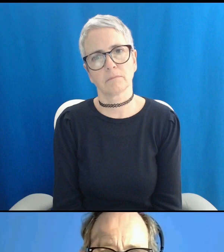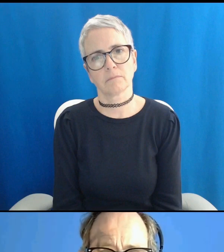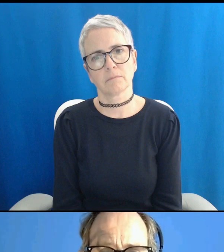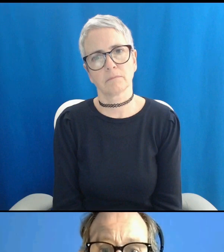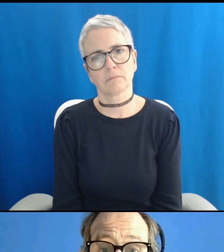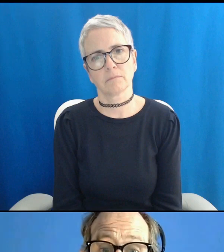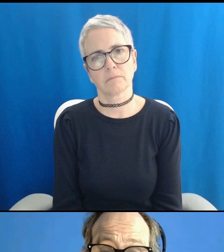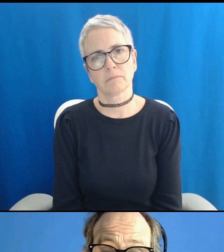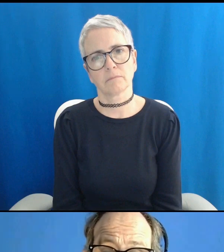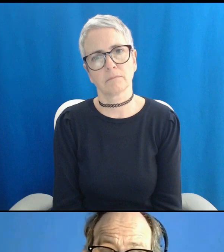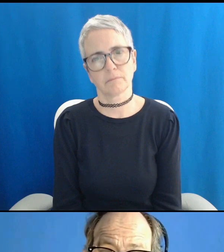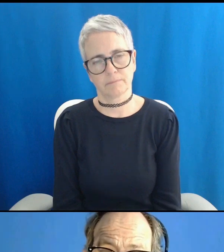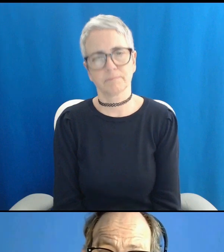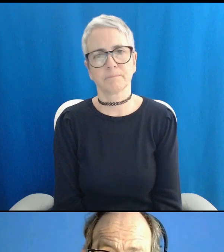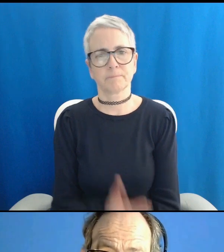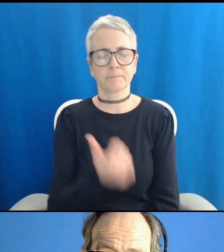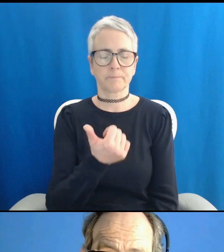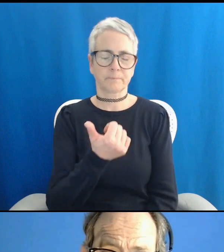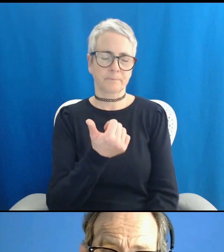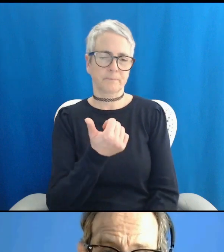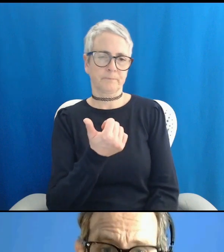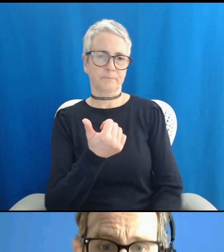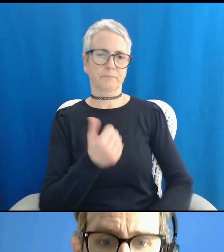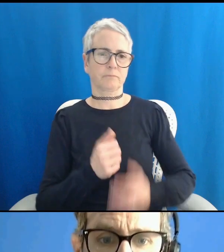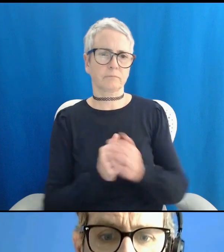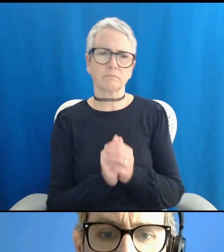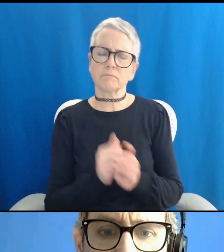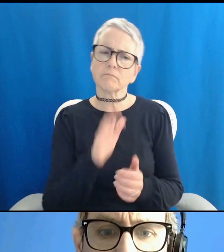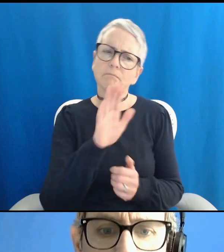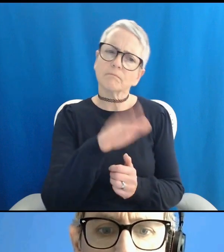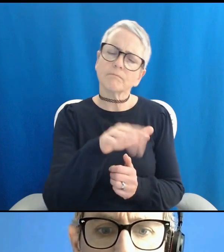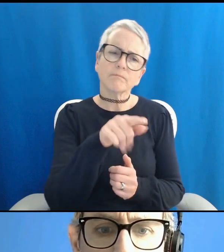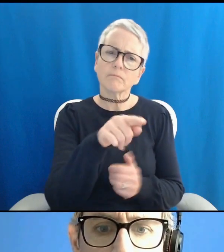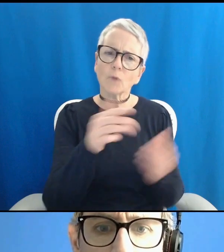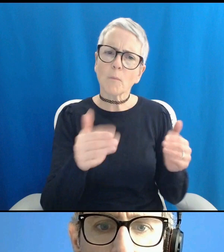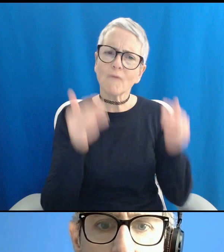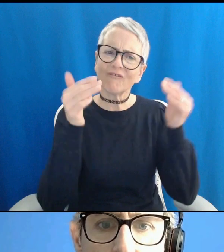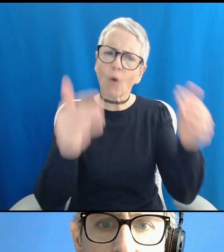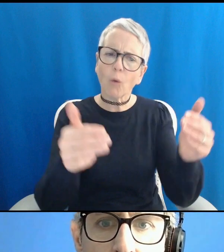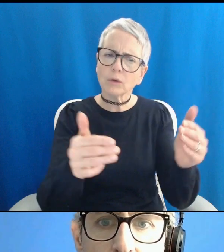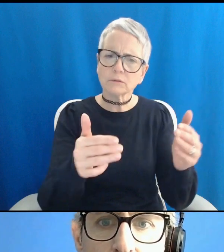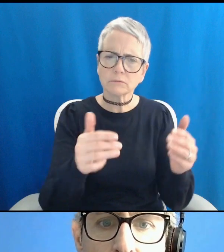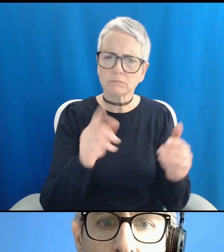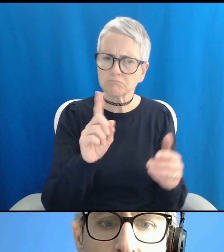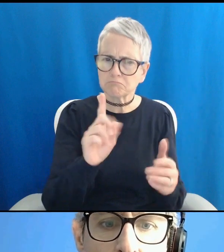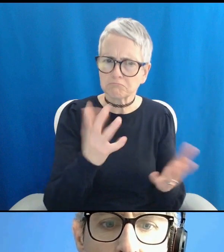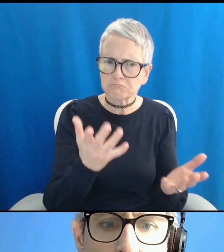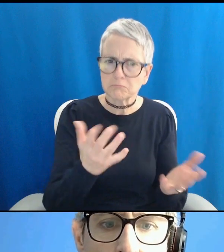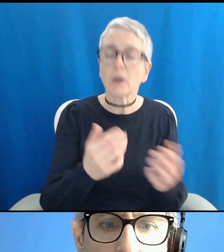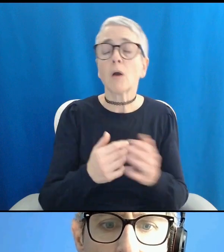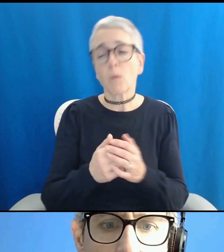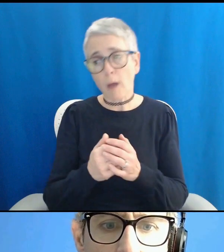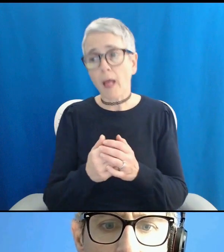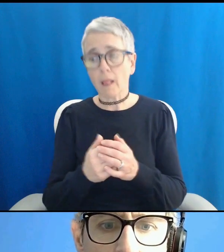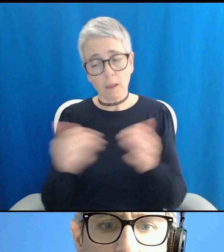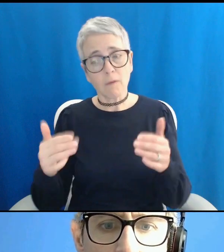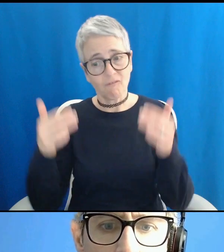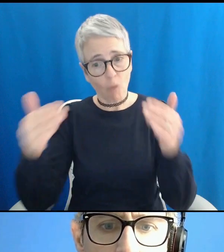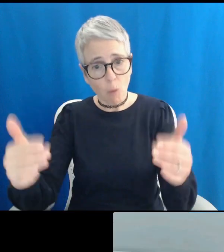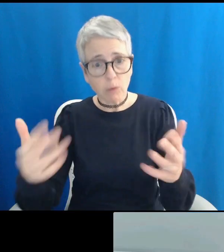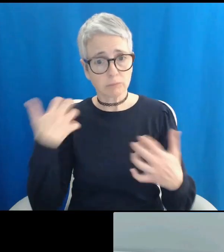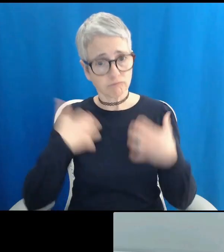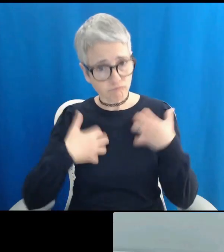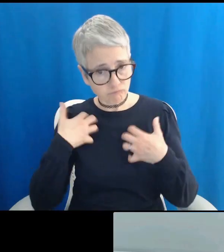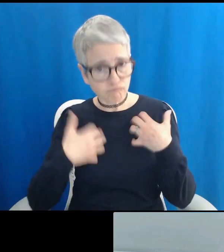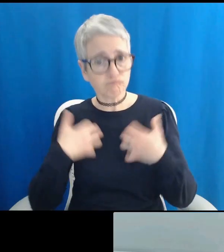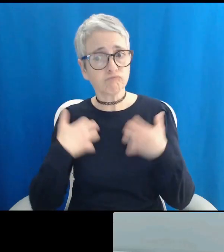how about moving forward? What are you doing to move forward? I think moving forward, I'm quite excited about the changes that are